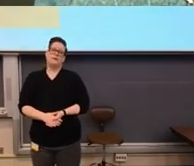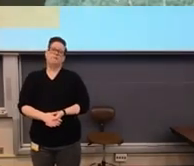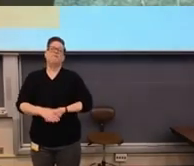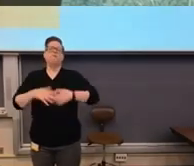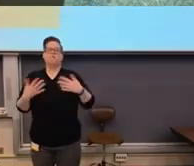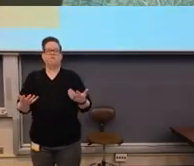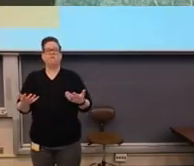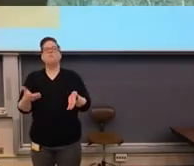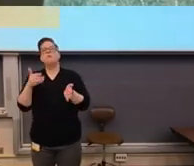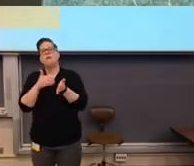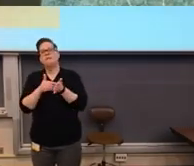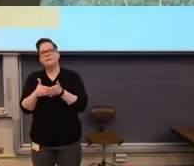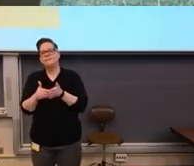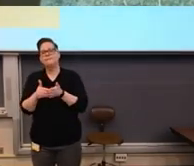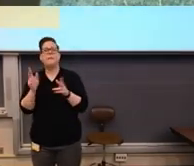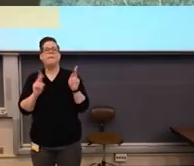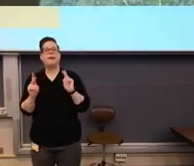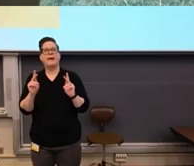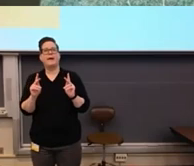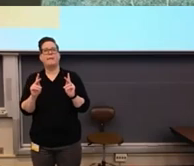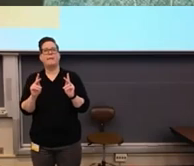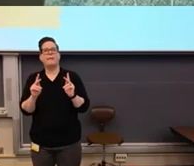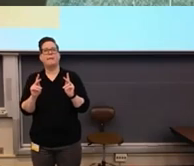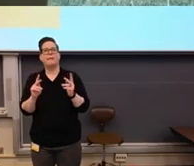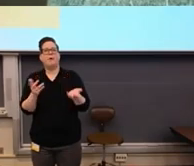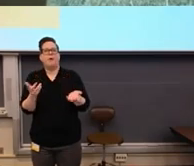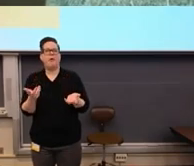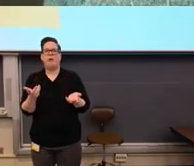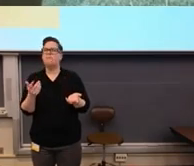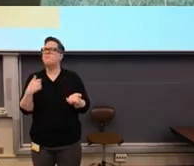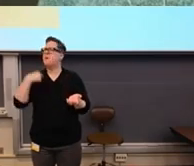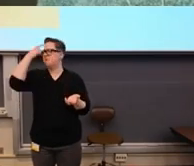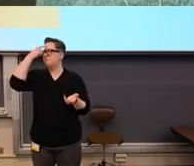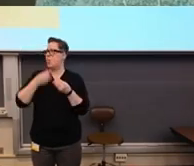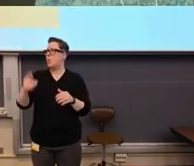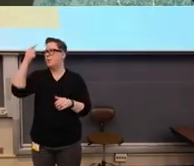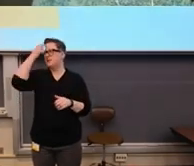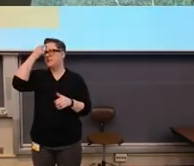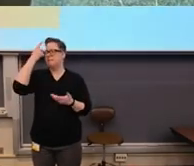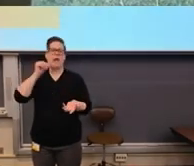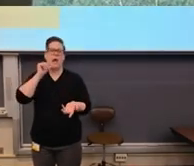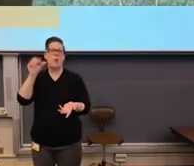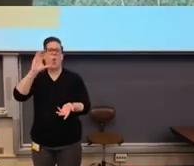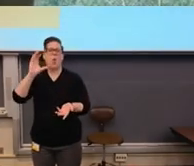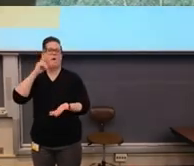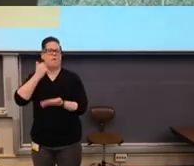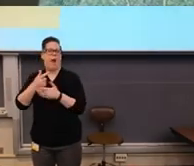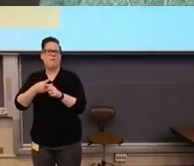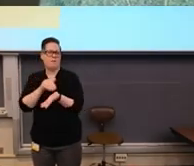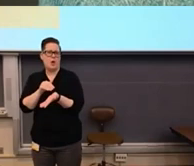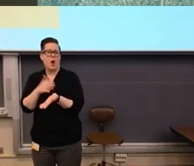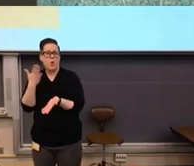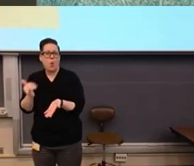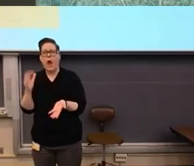So a lot of times people don't seek care for memory loss because they assume that dementia is memory loss,